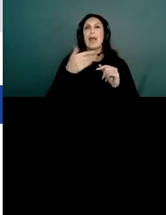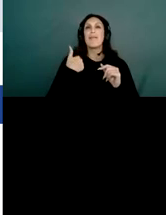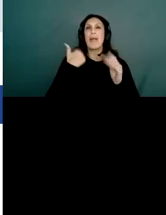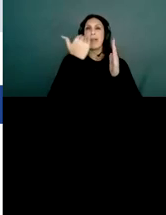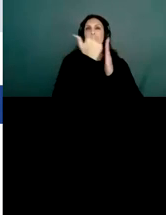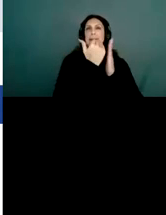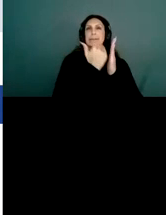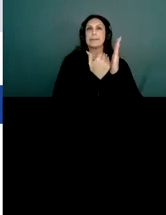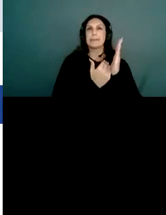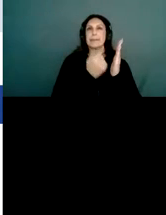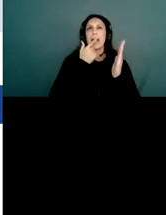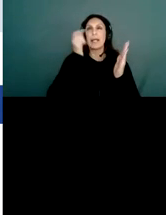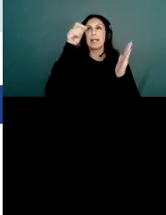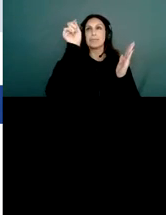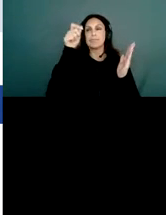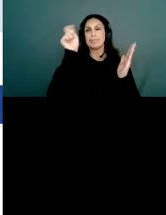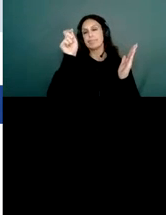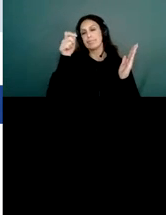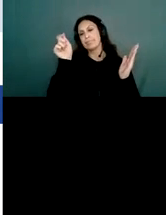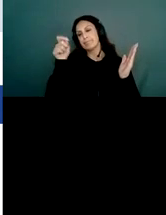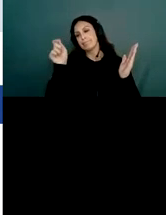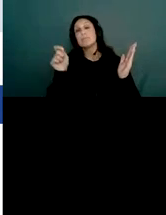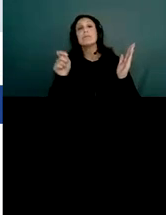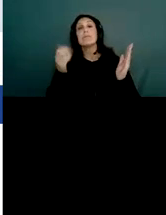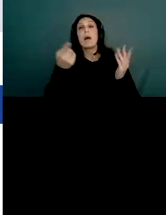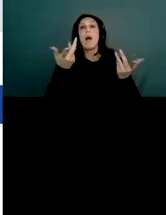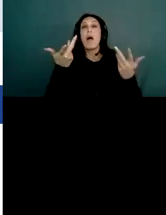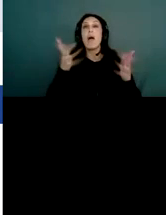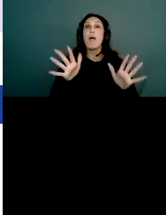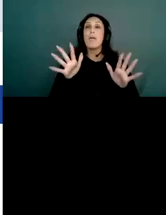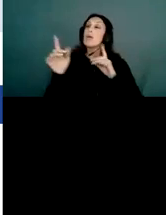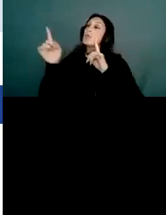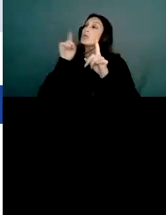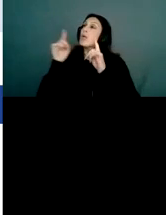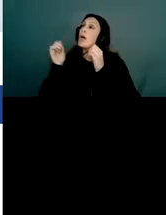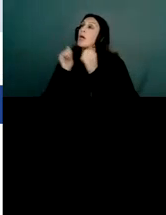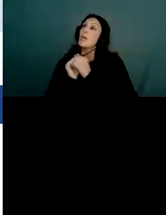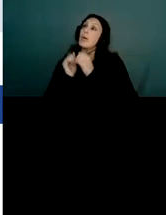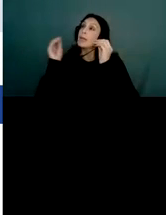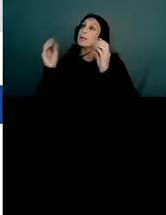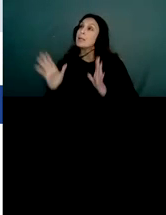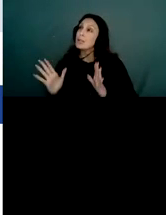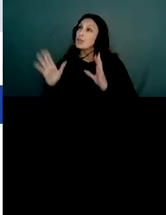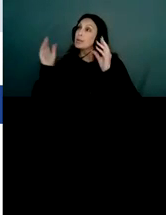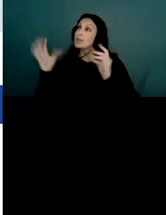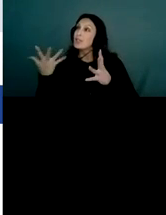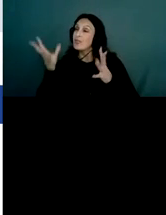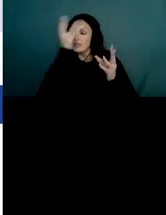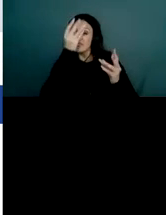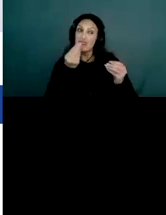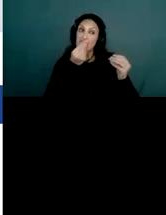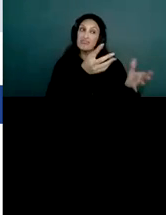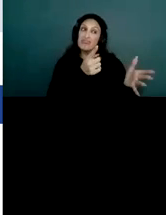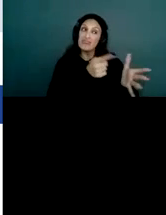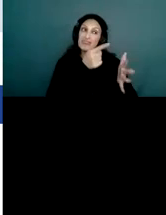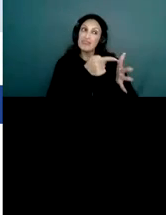But here's where if you've talked with your student's teacher and they've let you know what specific area your student can use extra